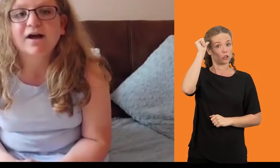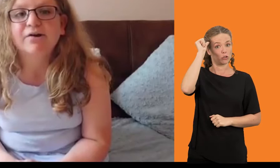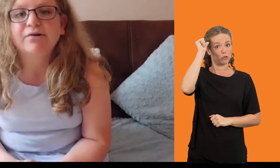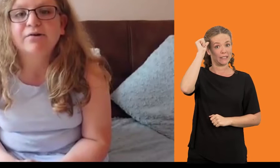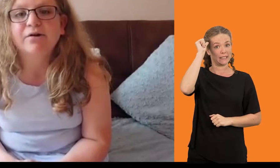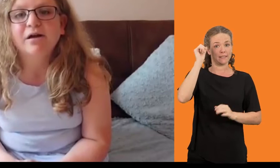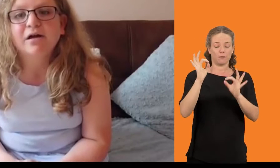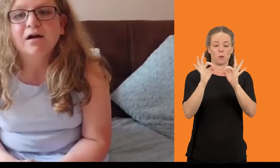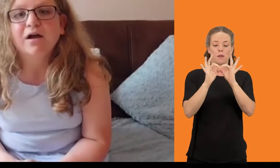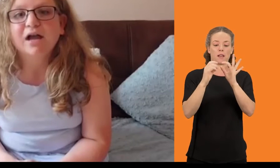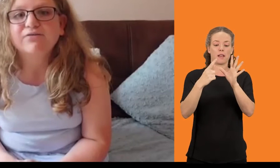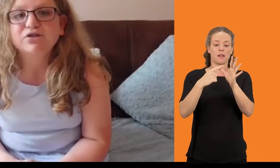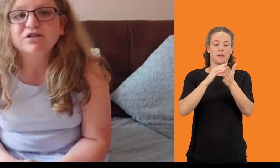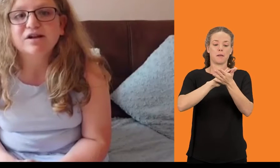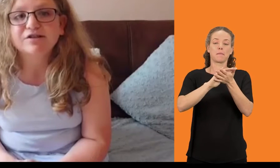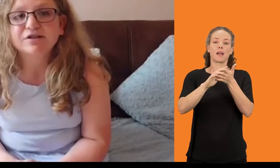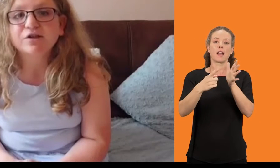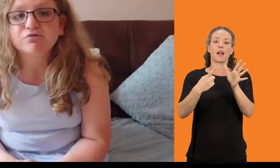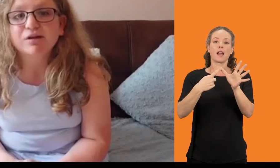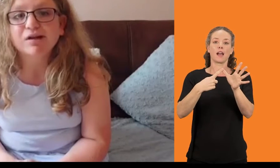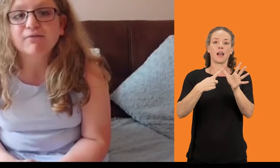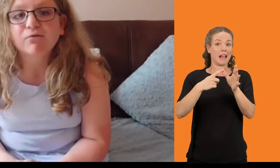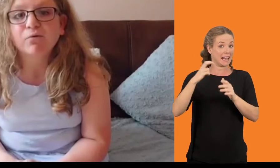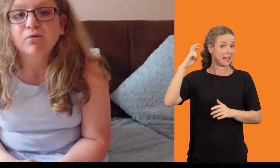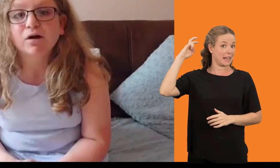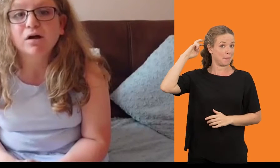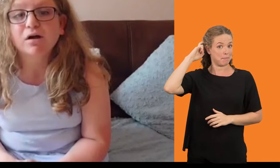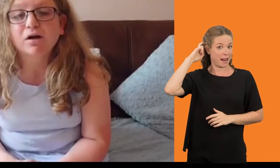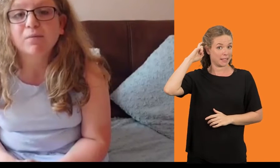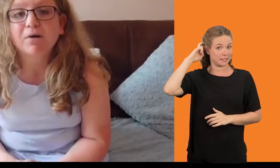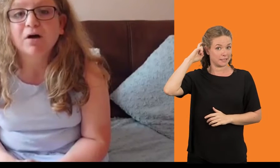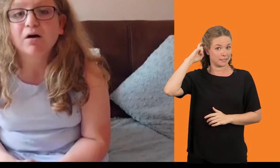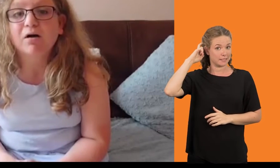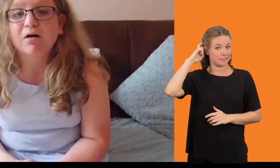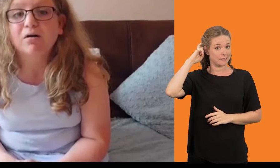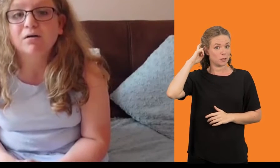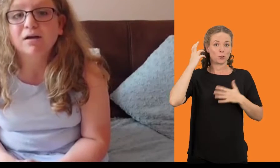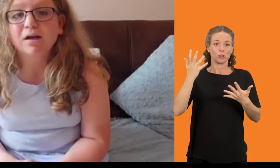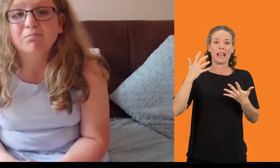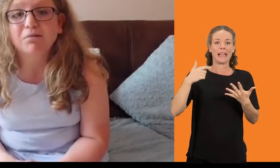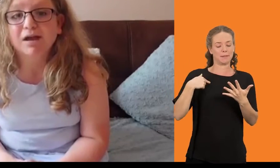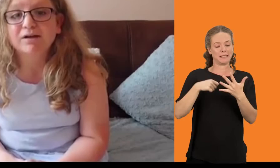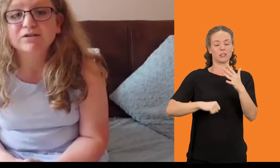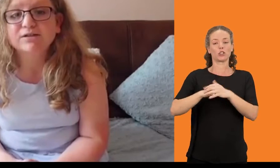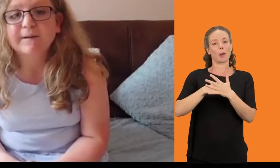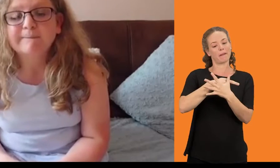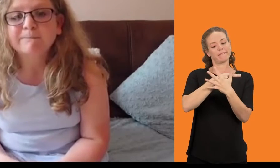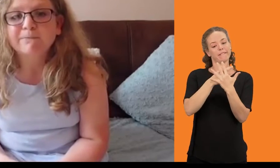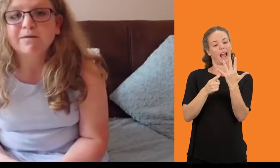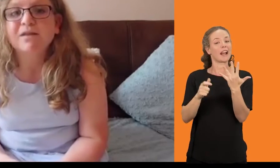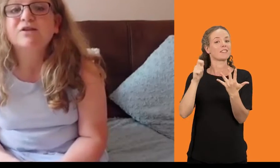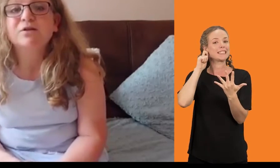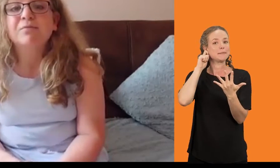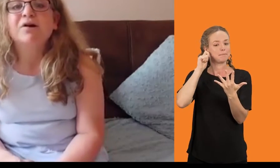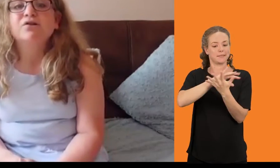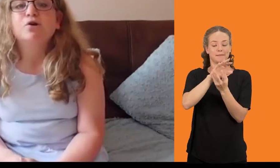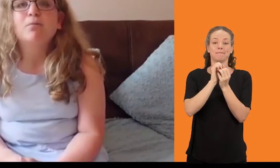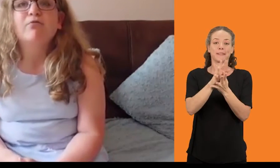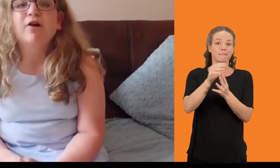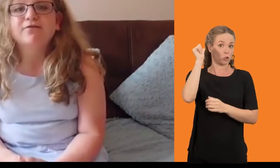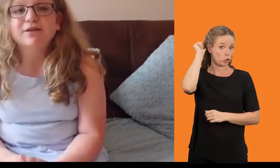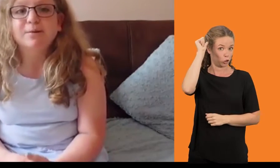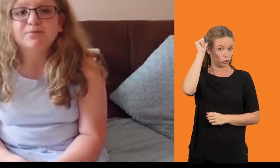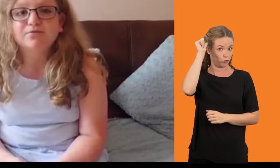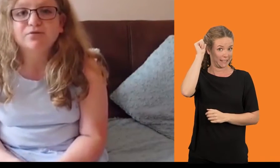and I have just had surgery for a Baha implant and these are my